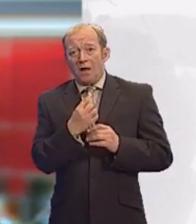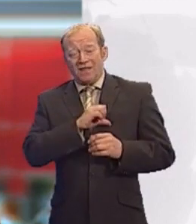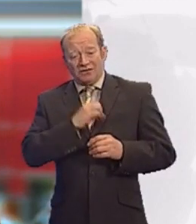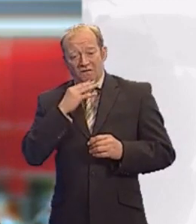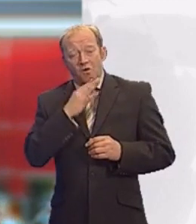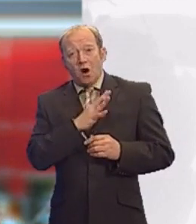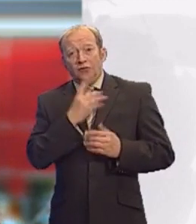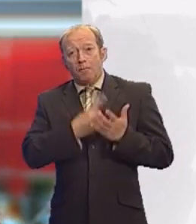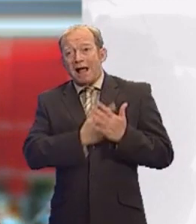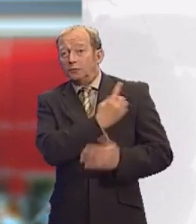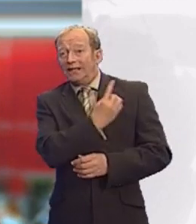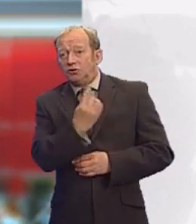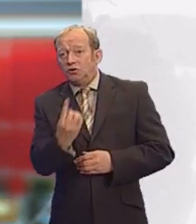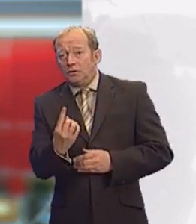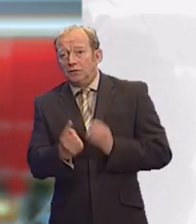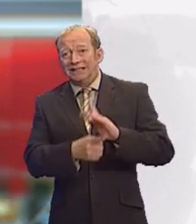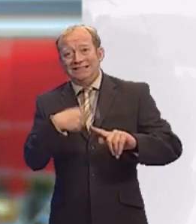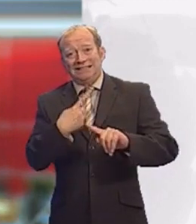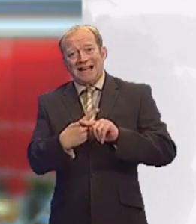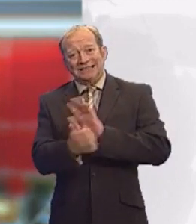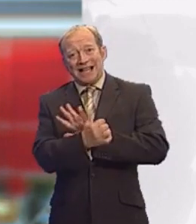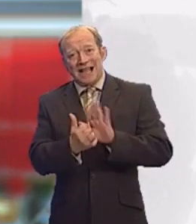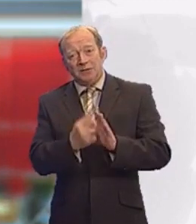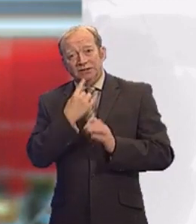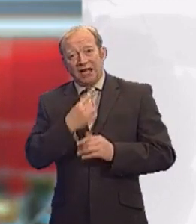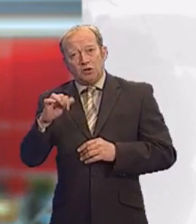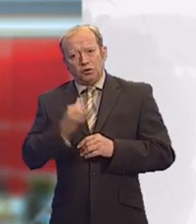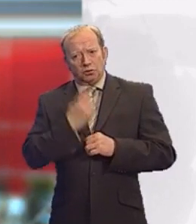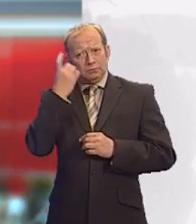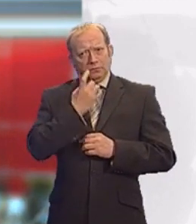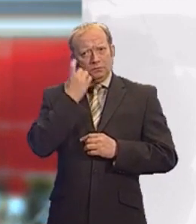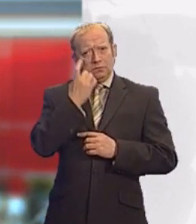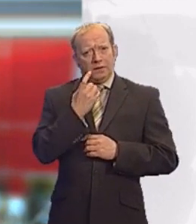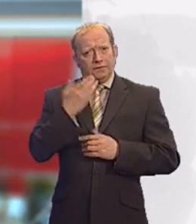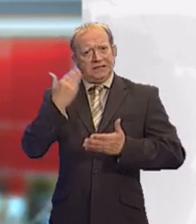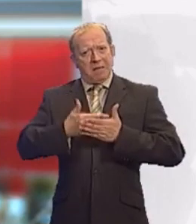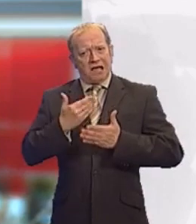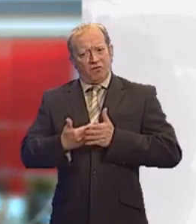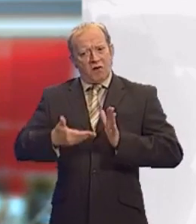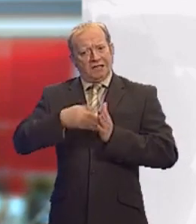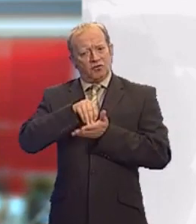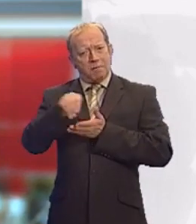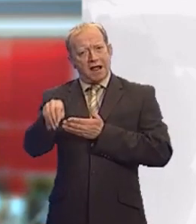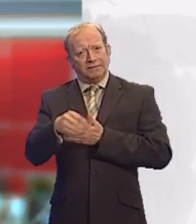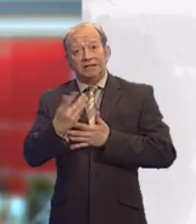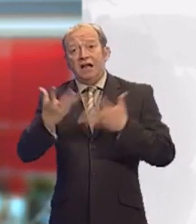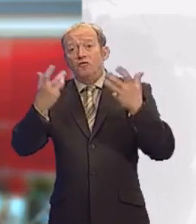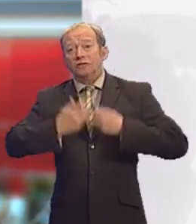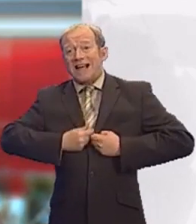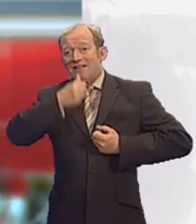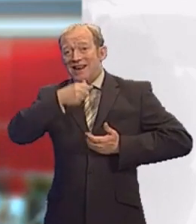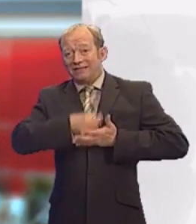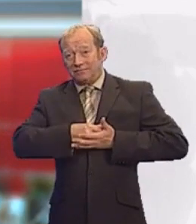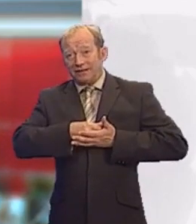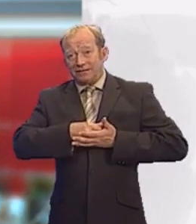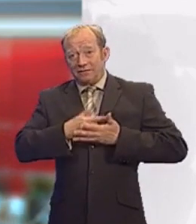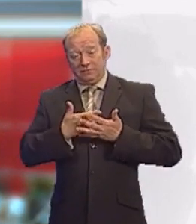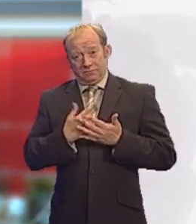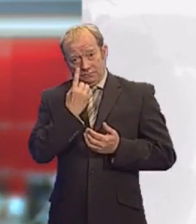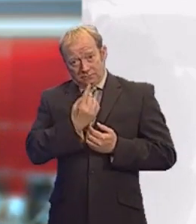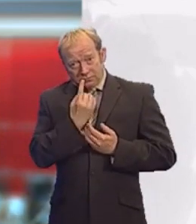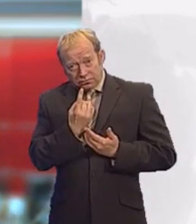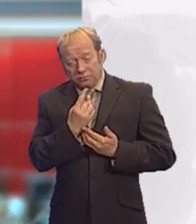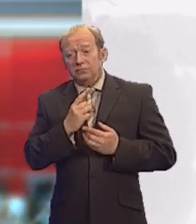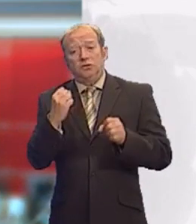Tax experts say they should consider challenging the demands to make additional payments. So if you get one of the letters, what should you do? Well, our personal